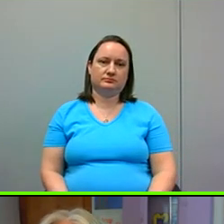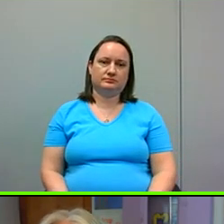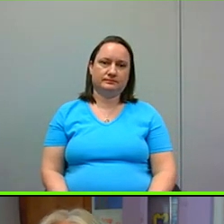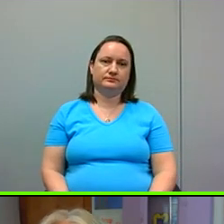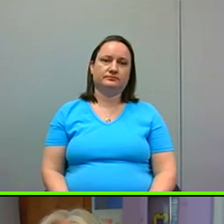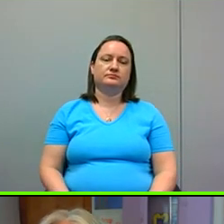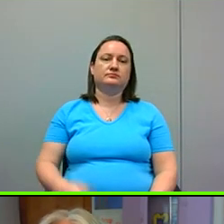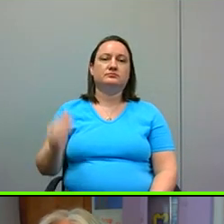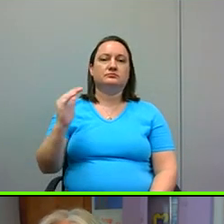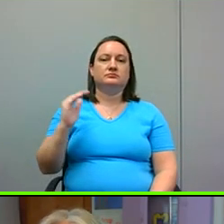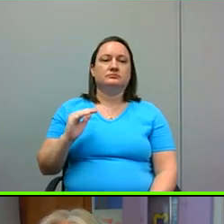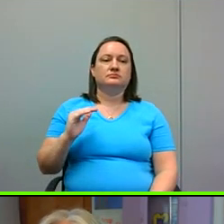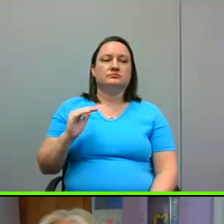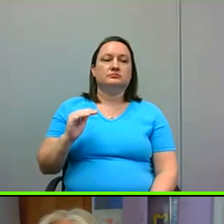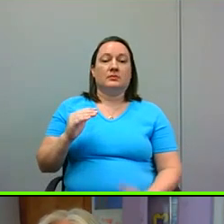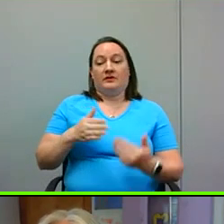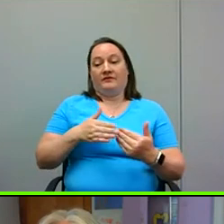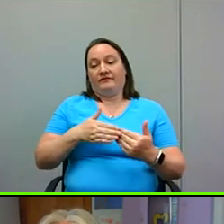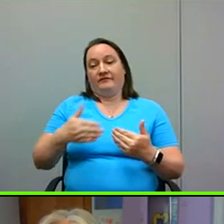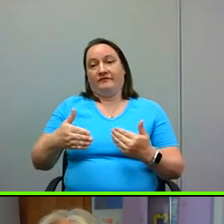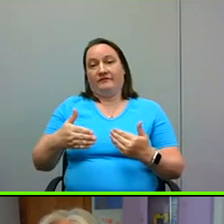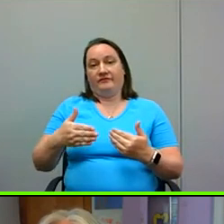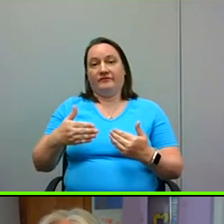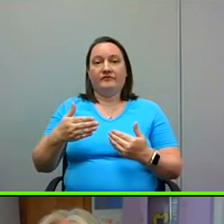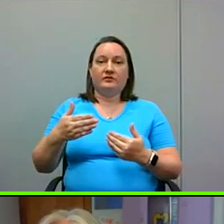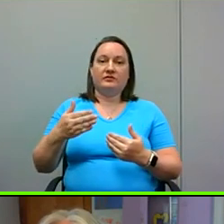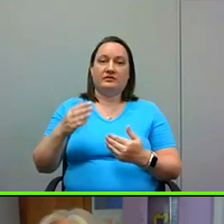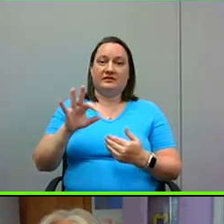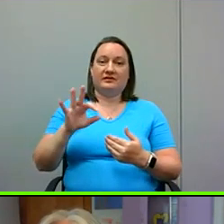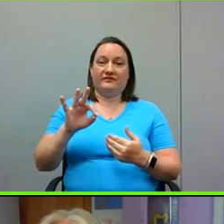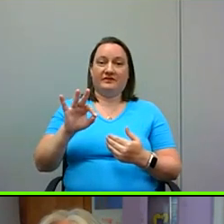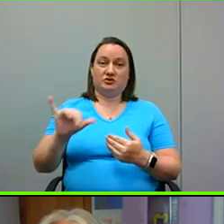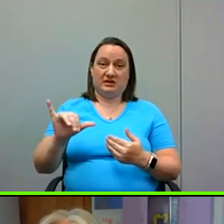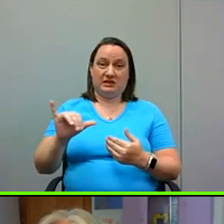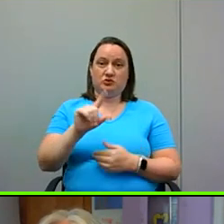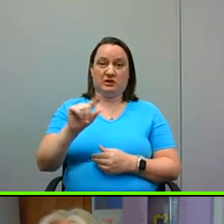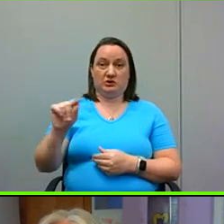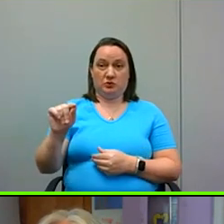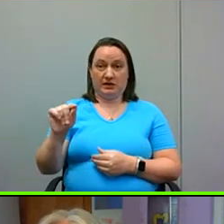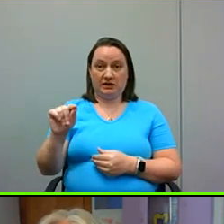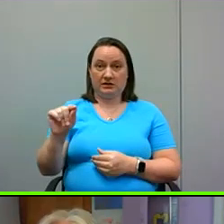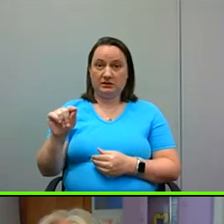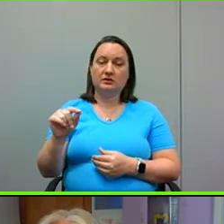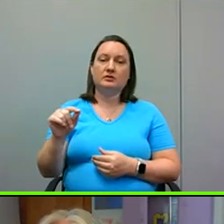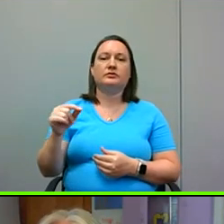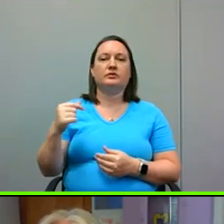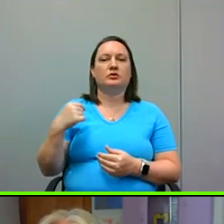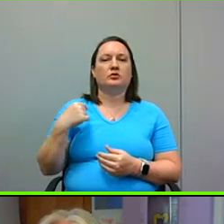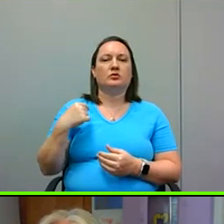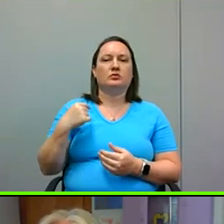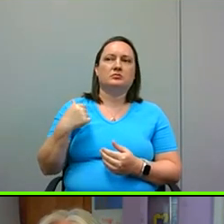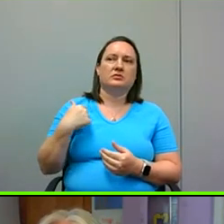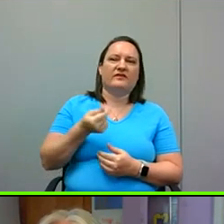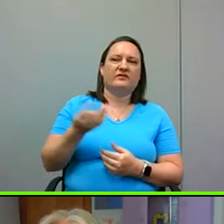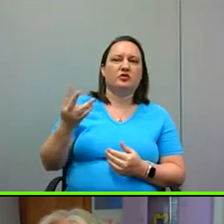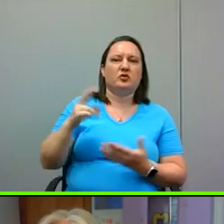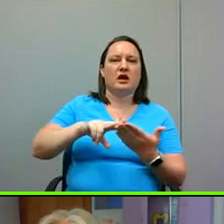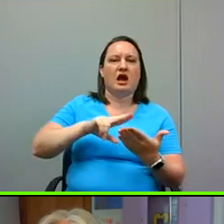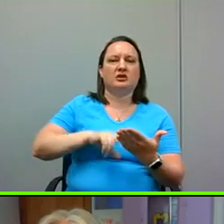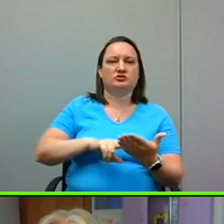We have, for the upcoming federal fiscal year 2020, we have some contract renewals.